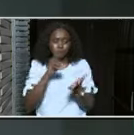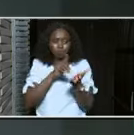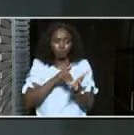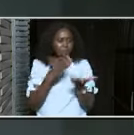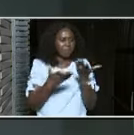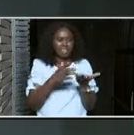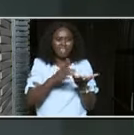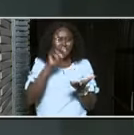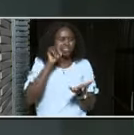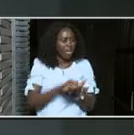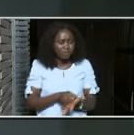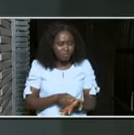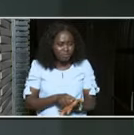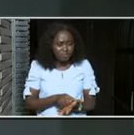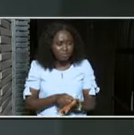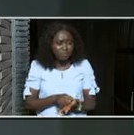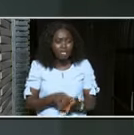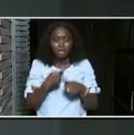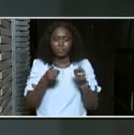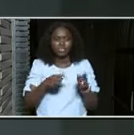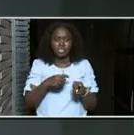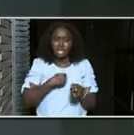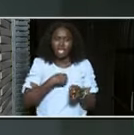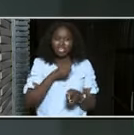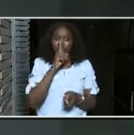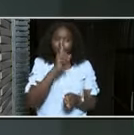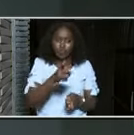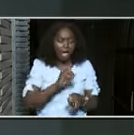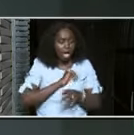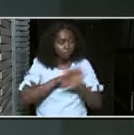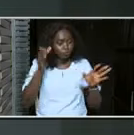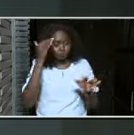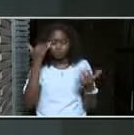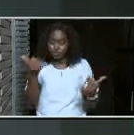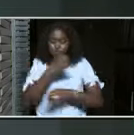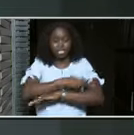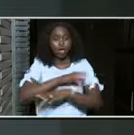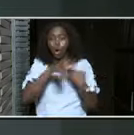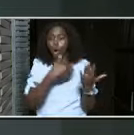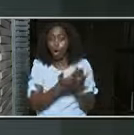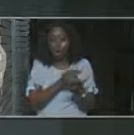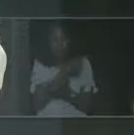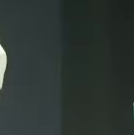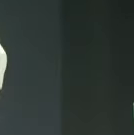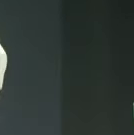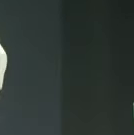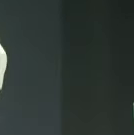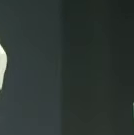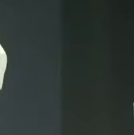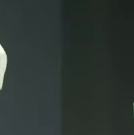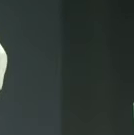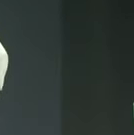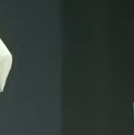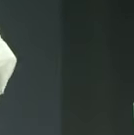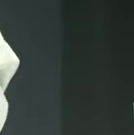1,000. But I am sure, I don't know of today, all these universities, even premier university like